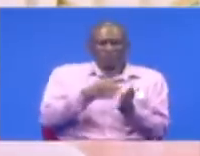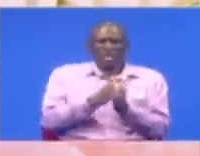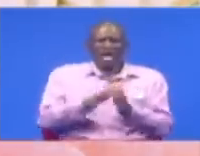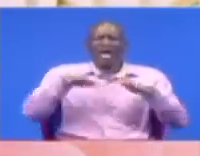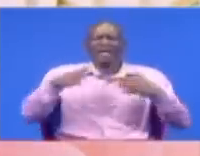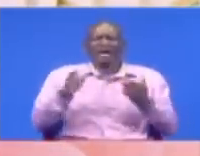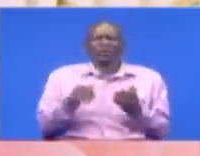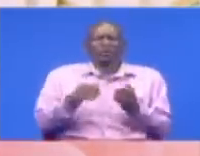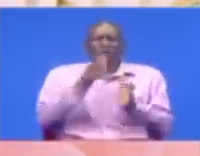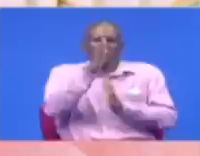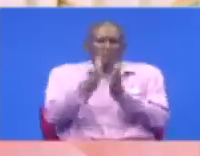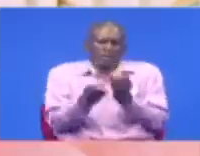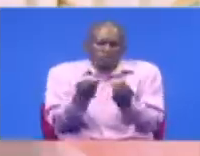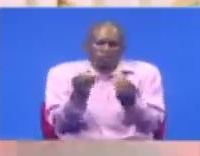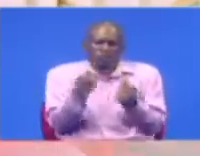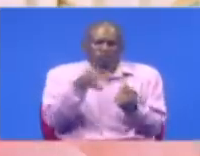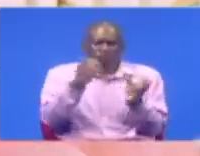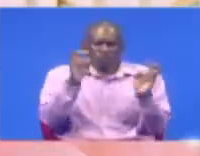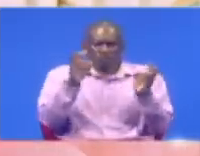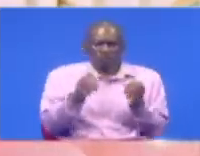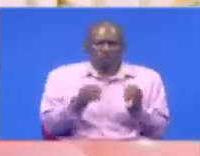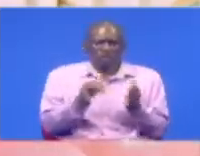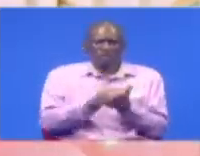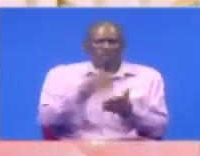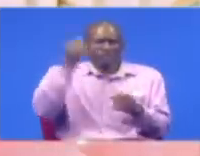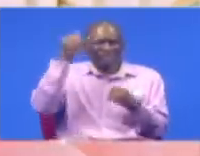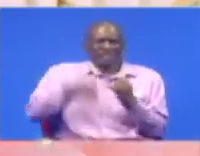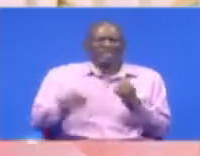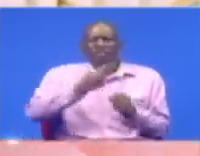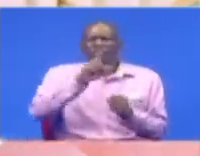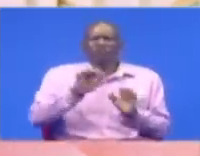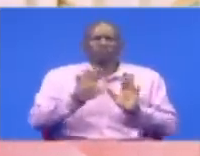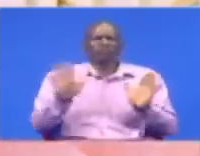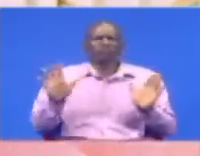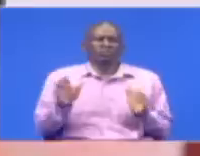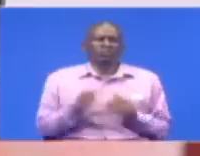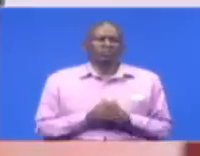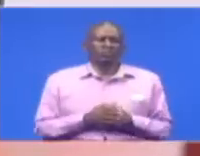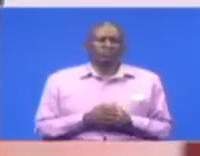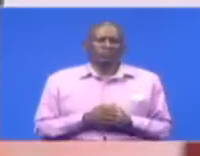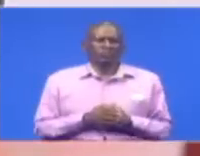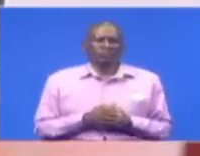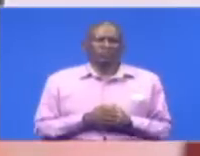how you intend to resolve them? And that will be my last question.